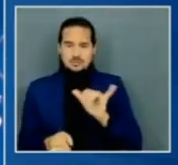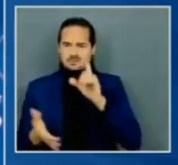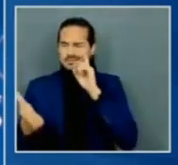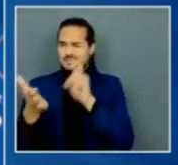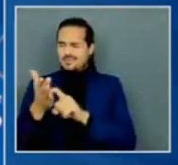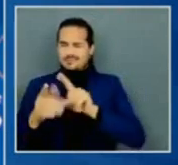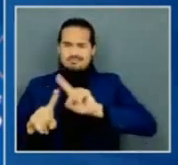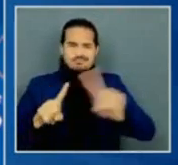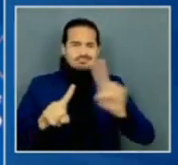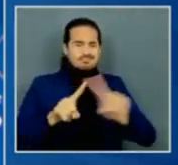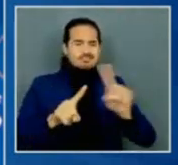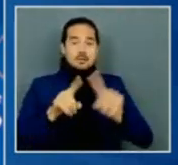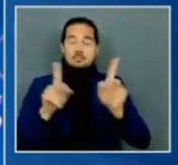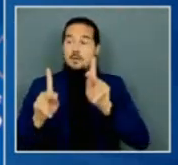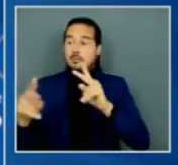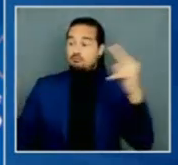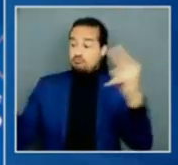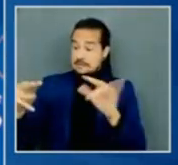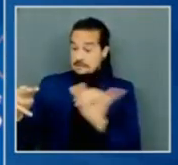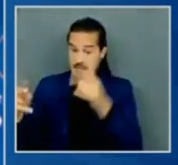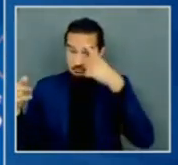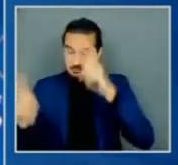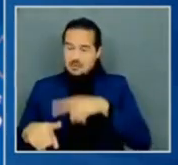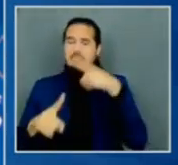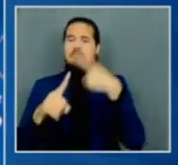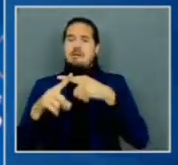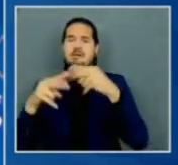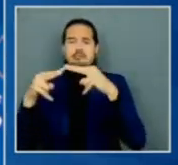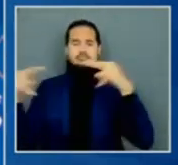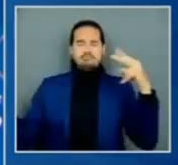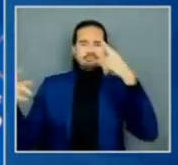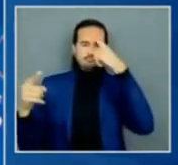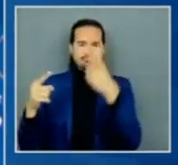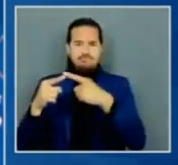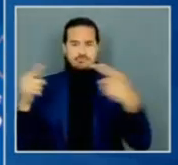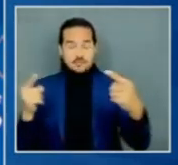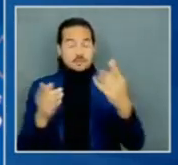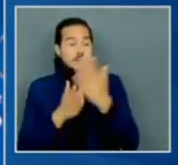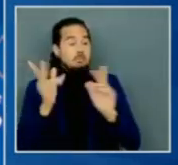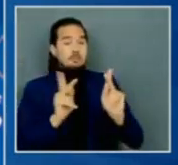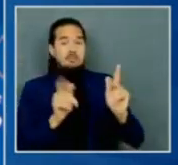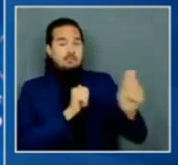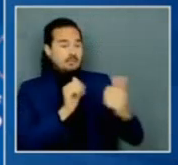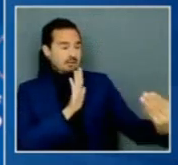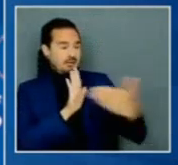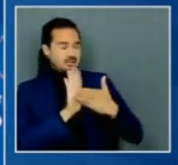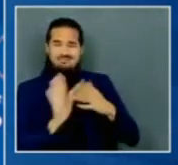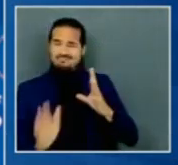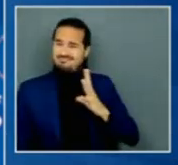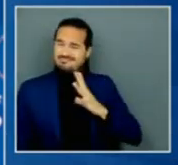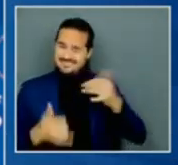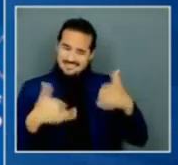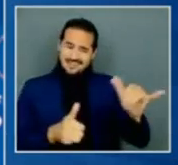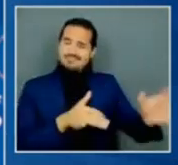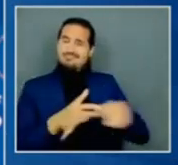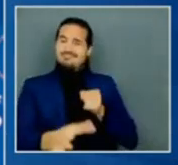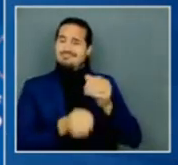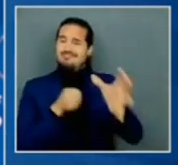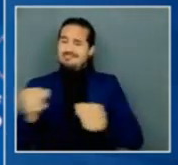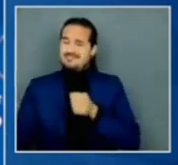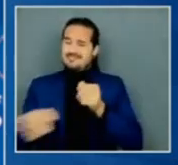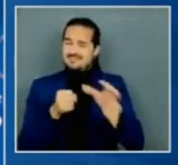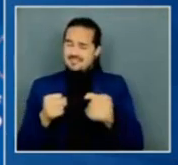include people who supported my campaign from its earliest days and people who ran against me. They're experts in policy, leaders